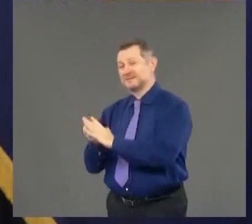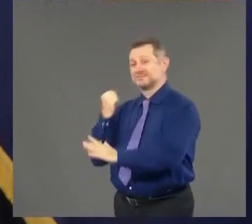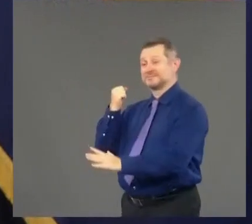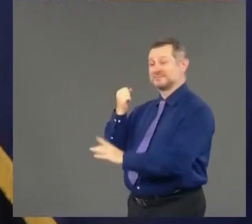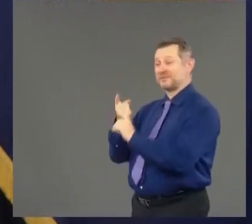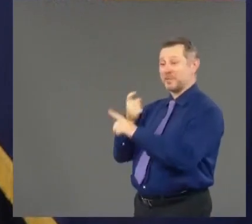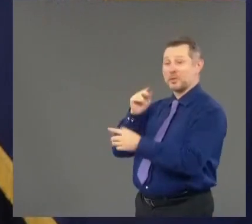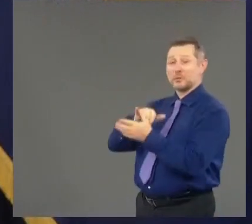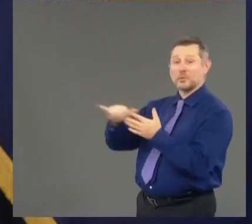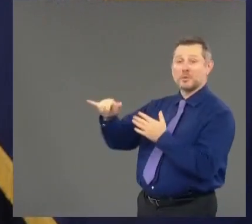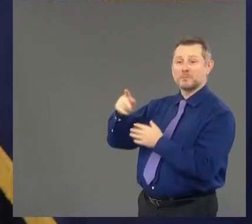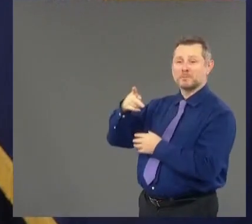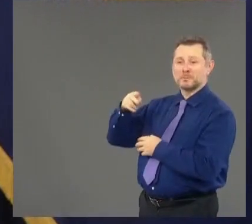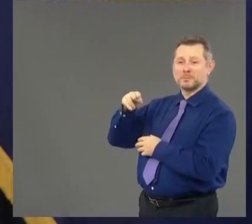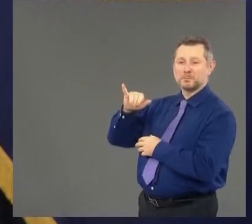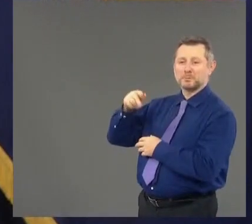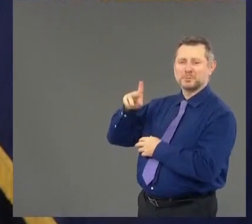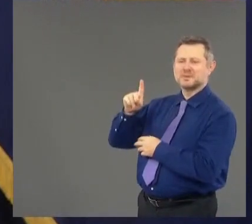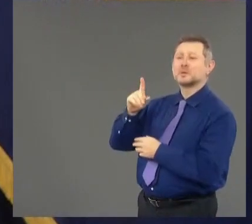I don't know what it means.